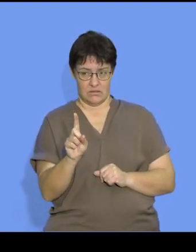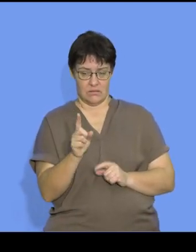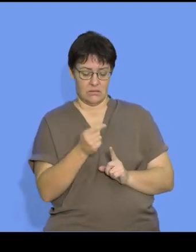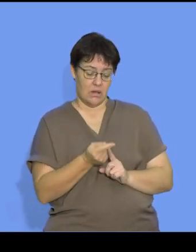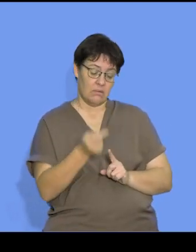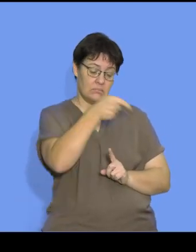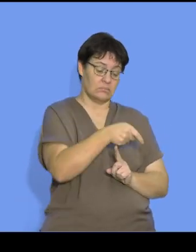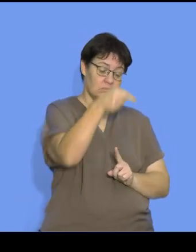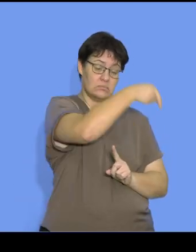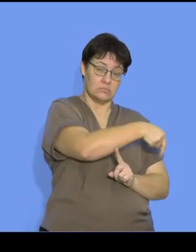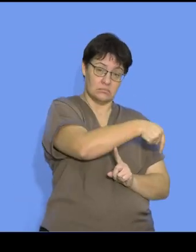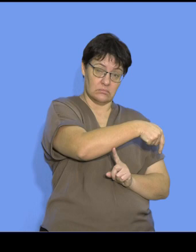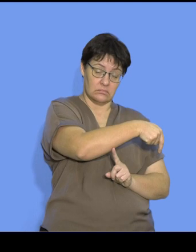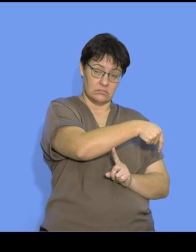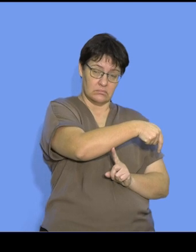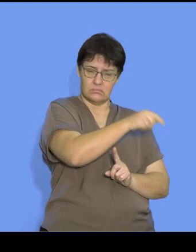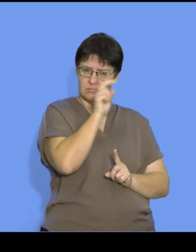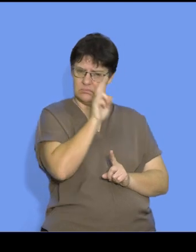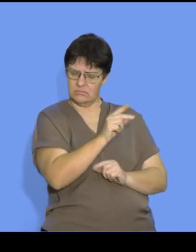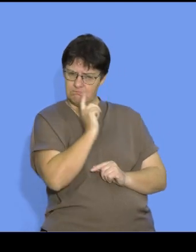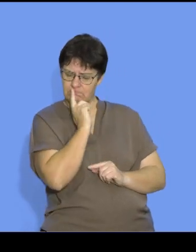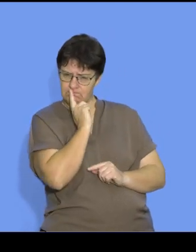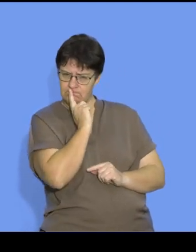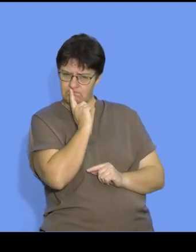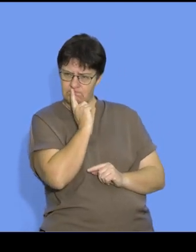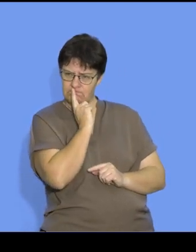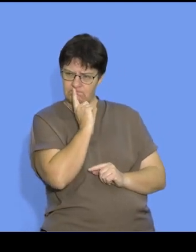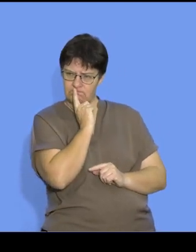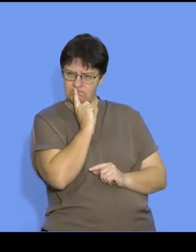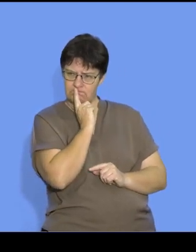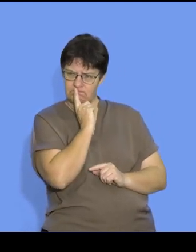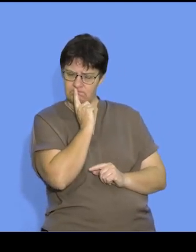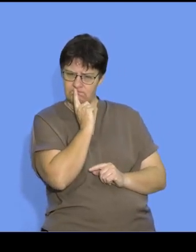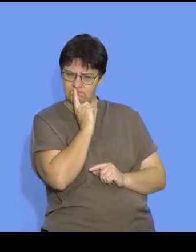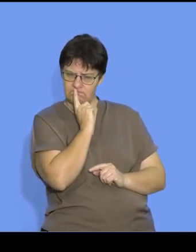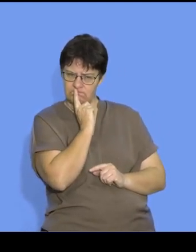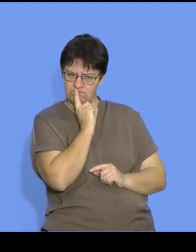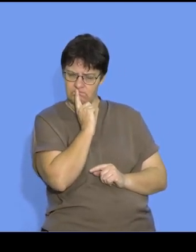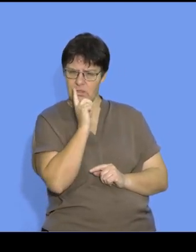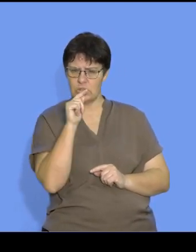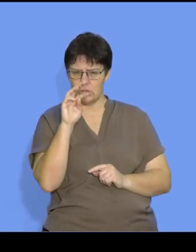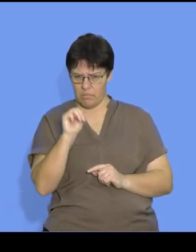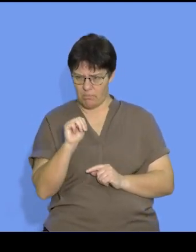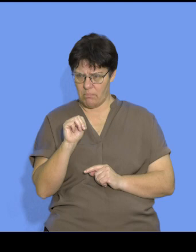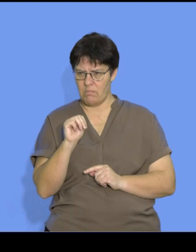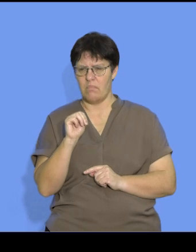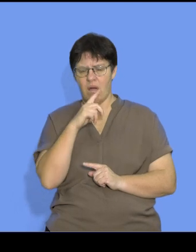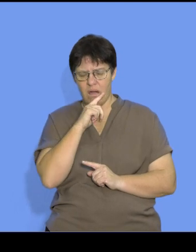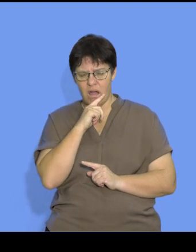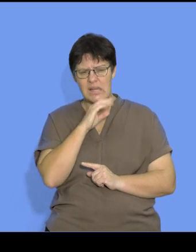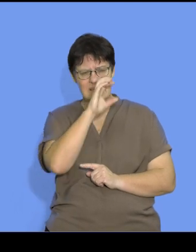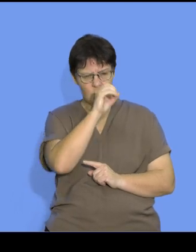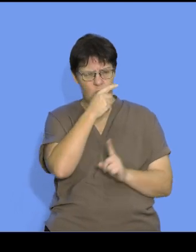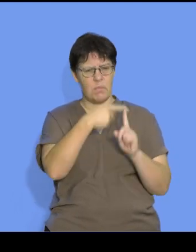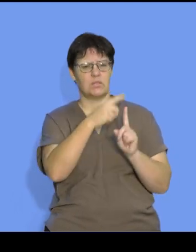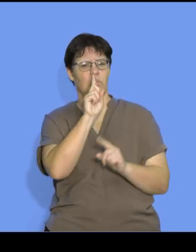that come before it, I can see that term 3 is equal to 0 plus 1.